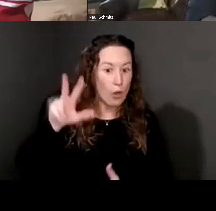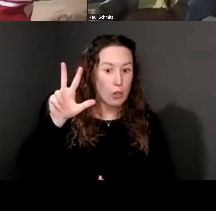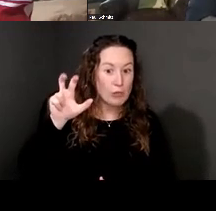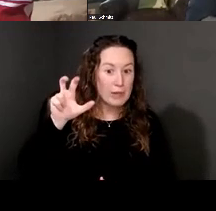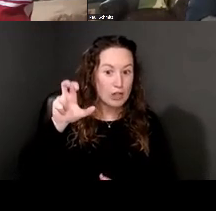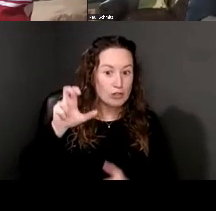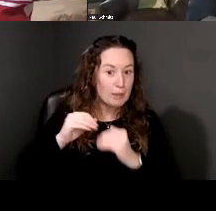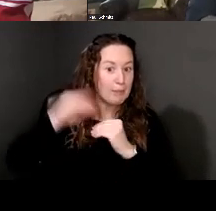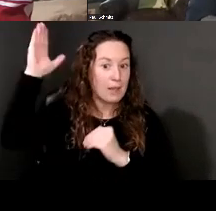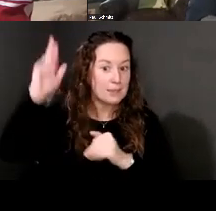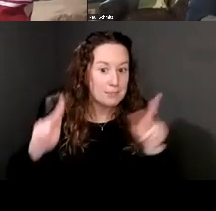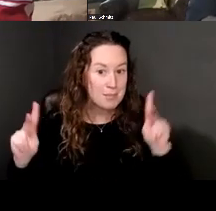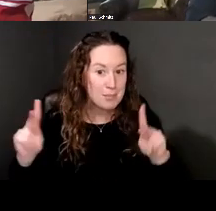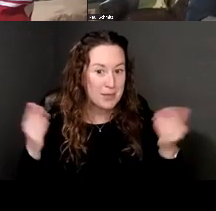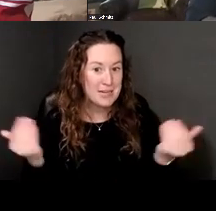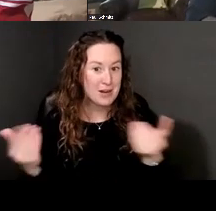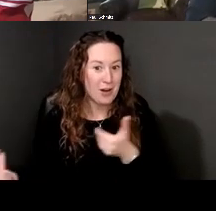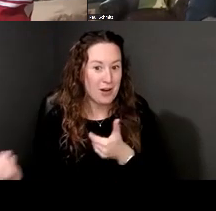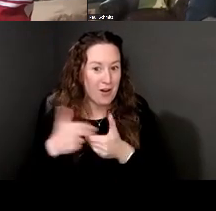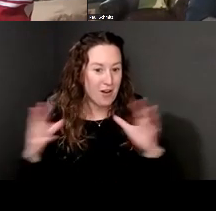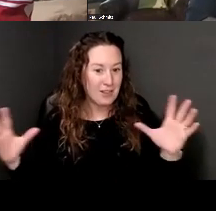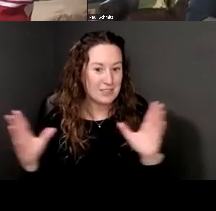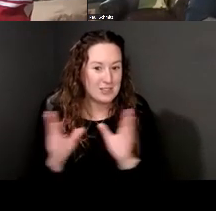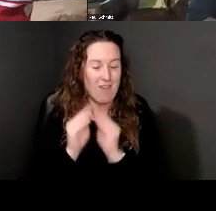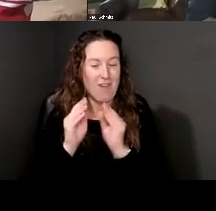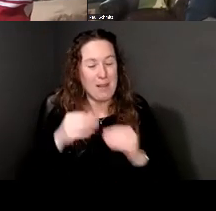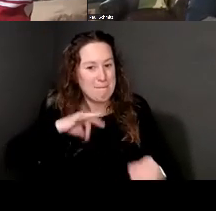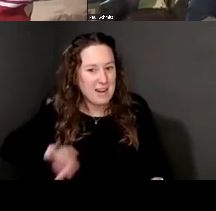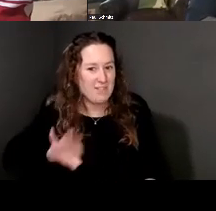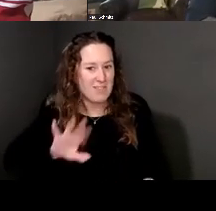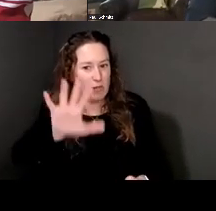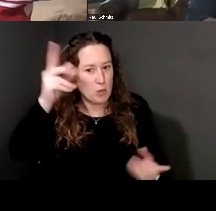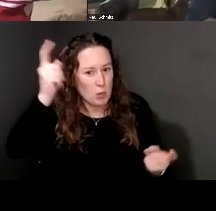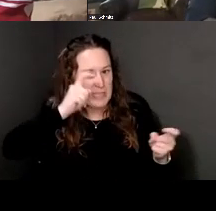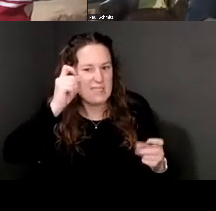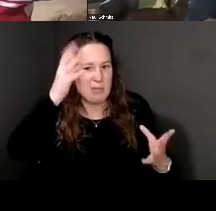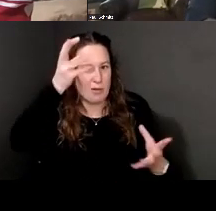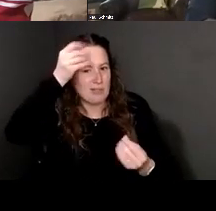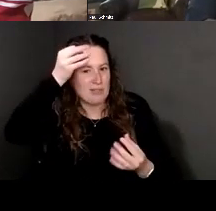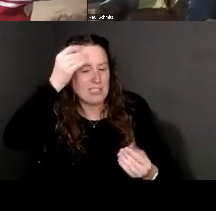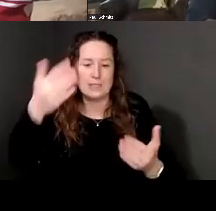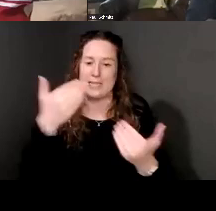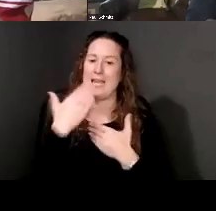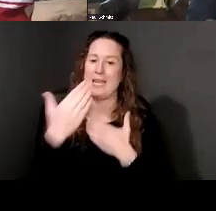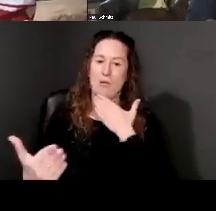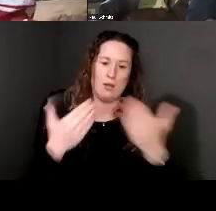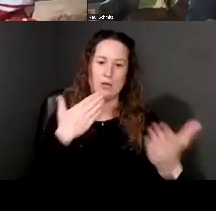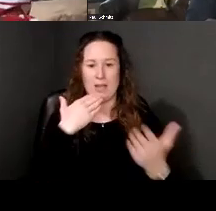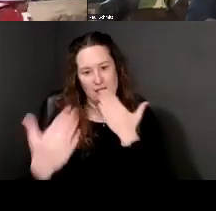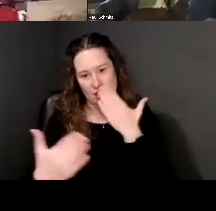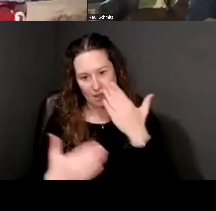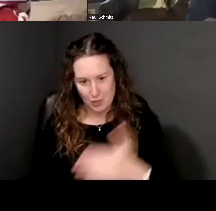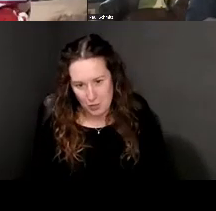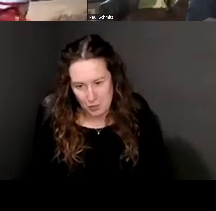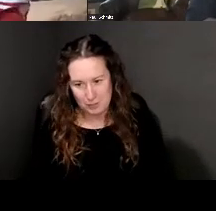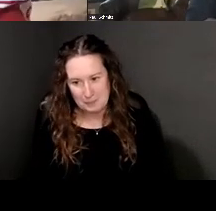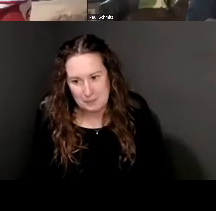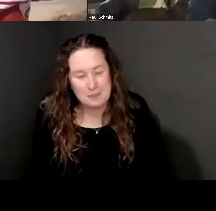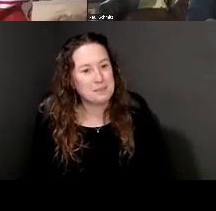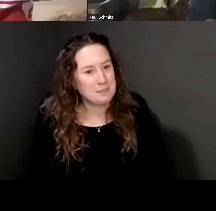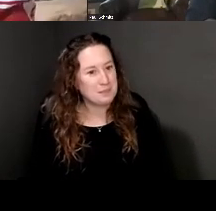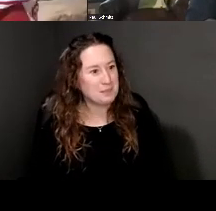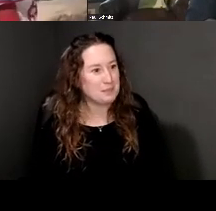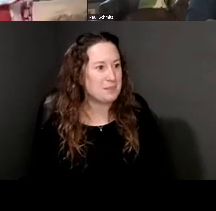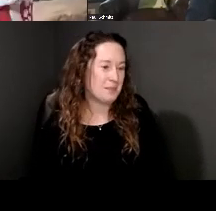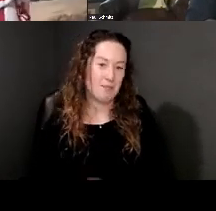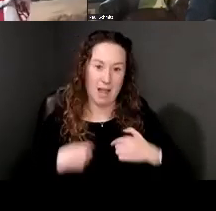line getting to benefit from your reflections, your wisdom, and your brilliance. So thank you. I know I